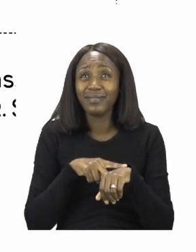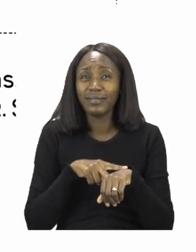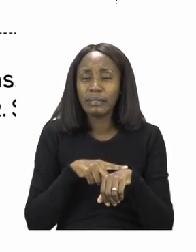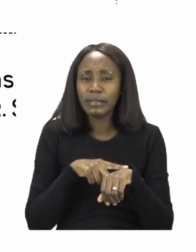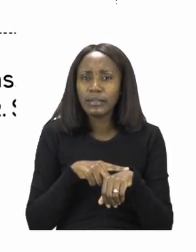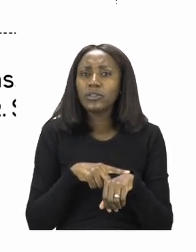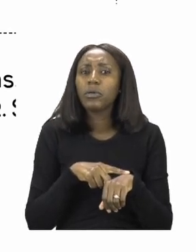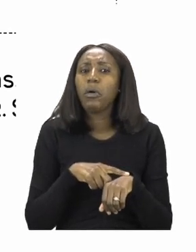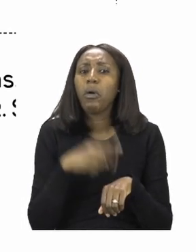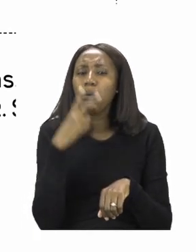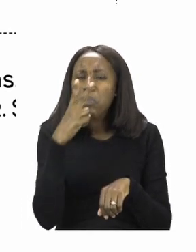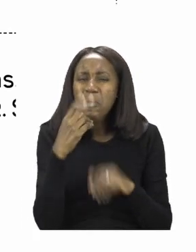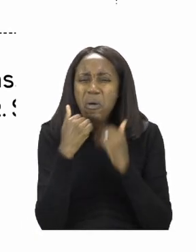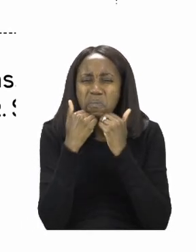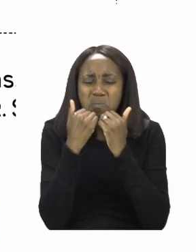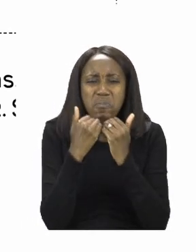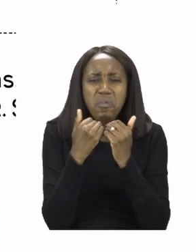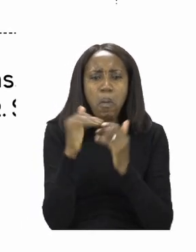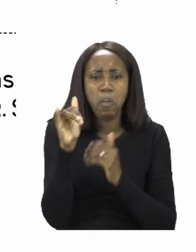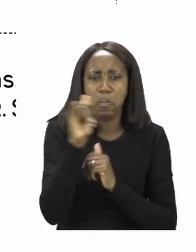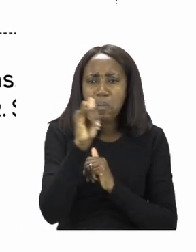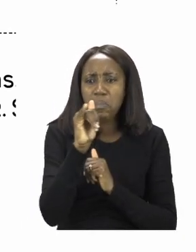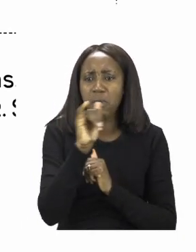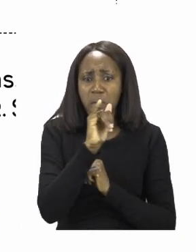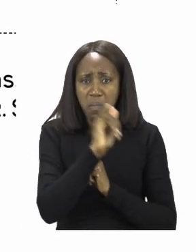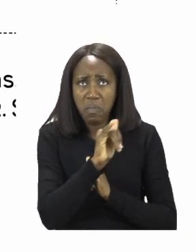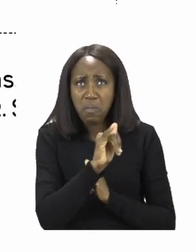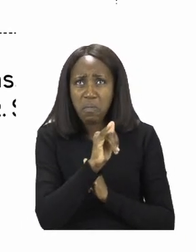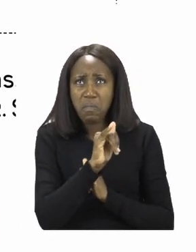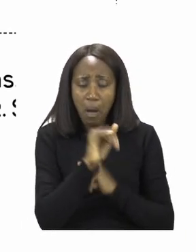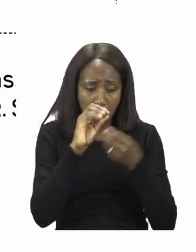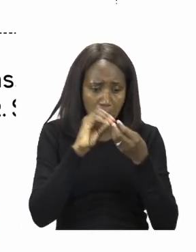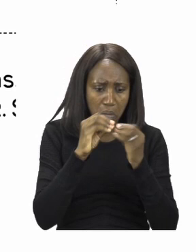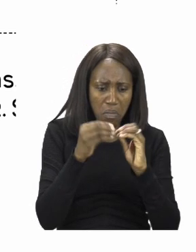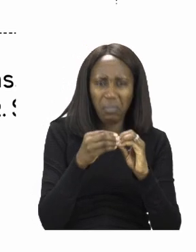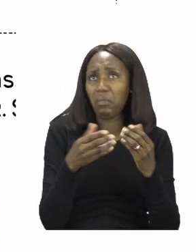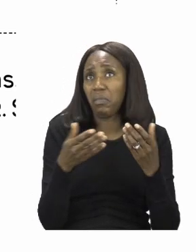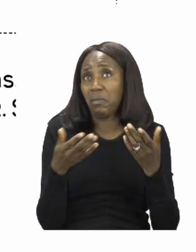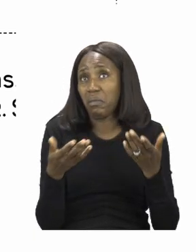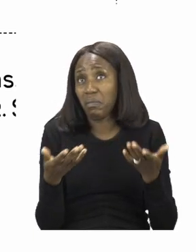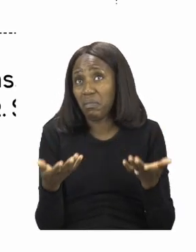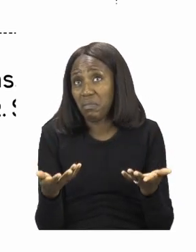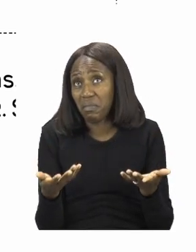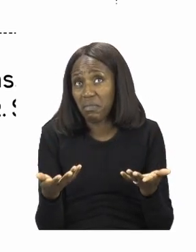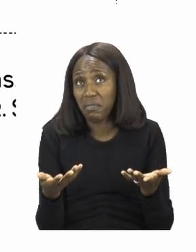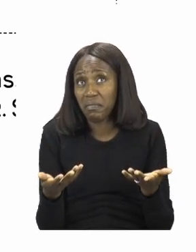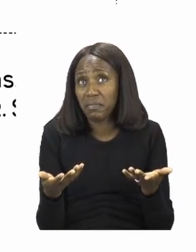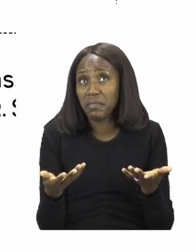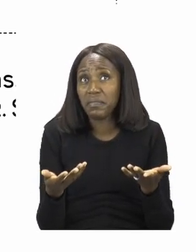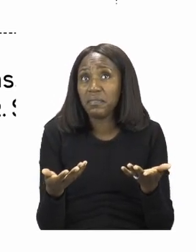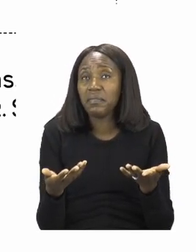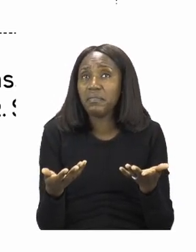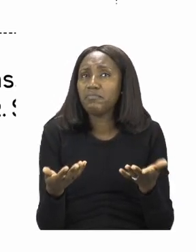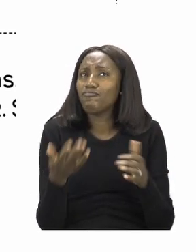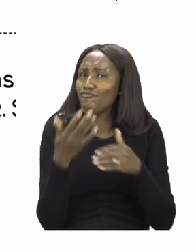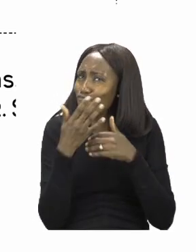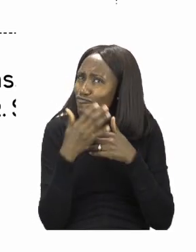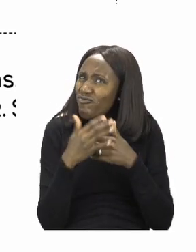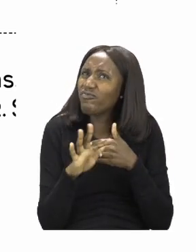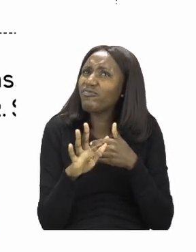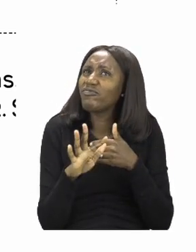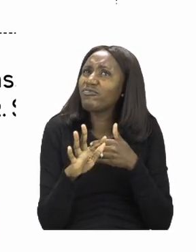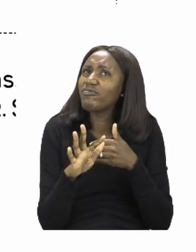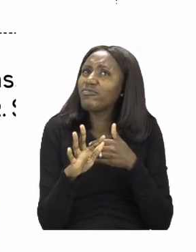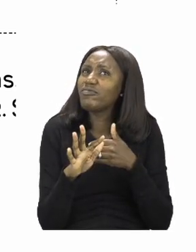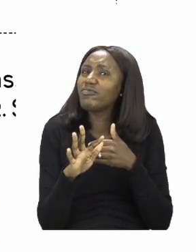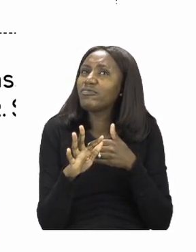the important information like the numbers. Then when we are done, we are going